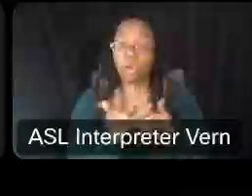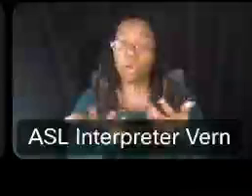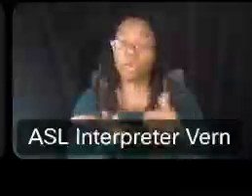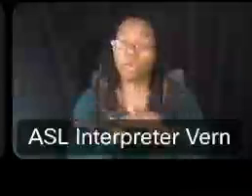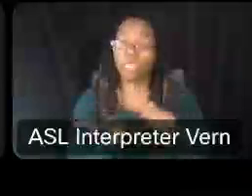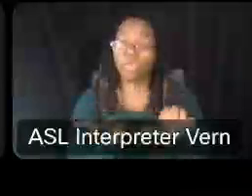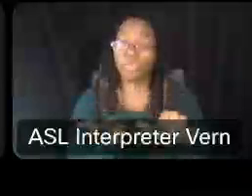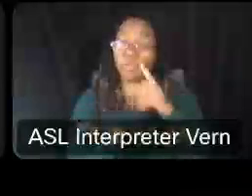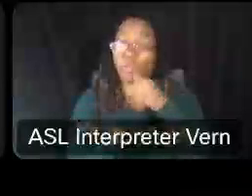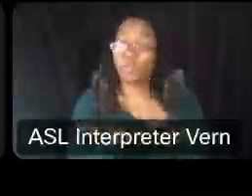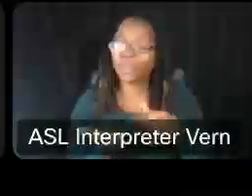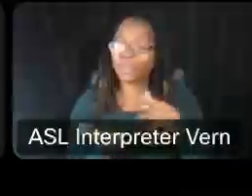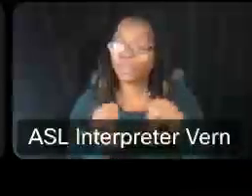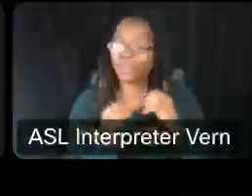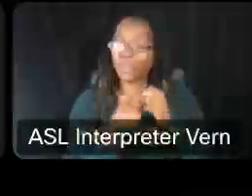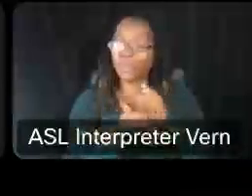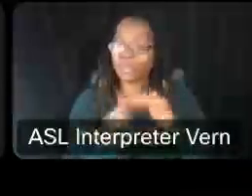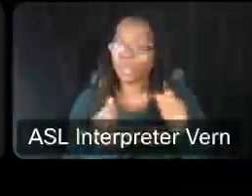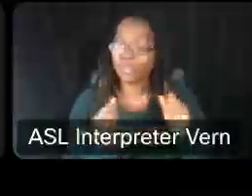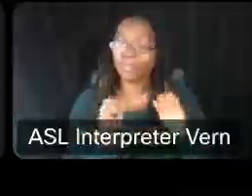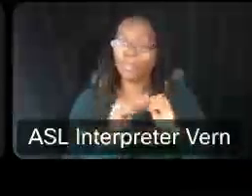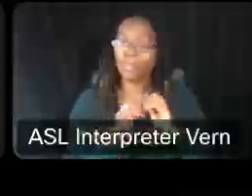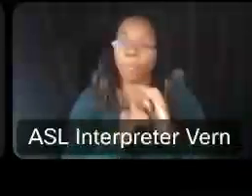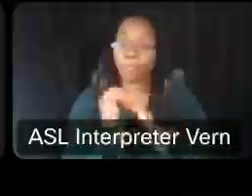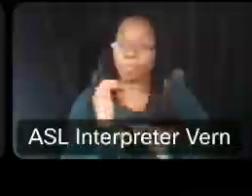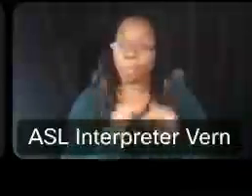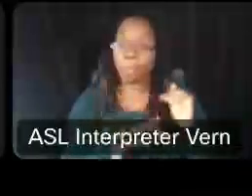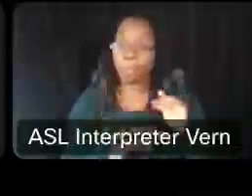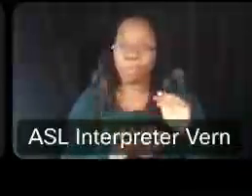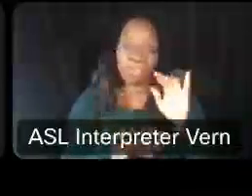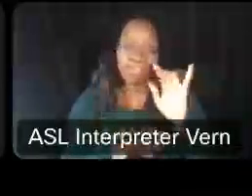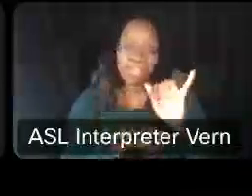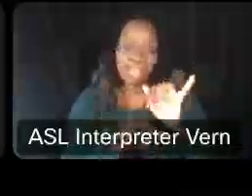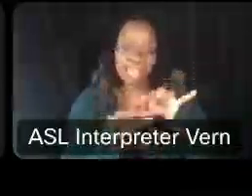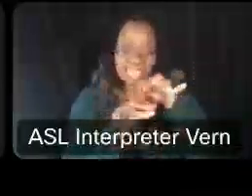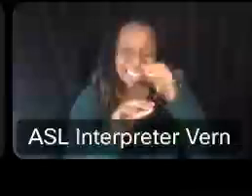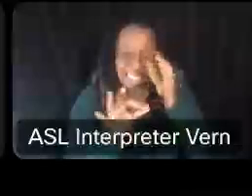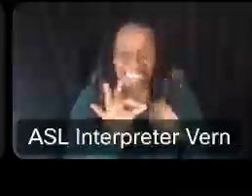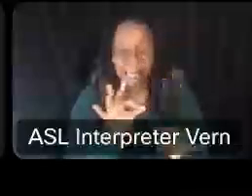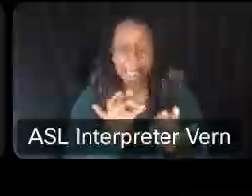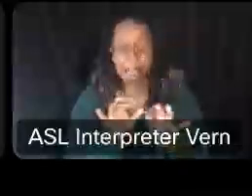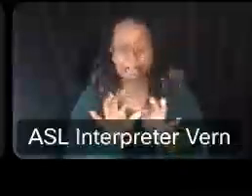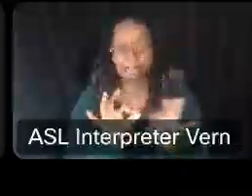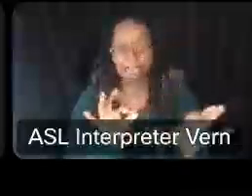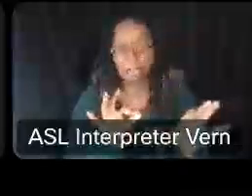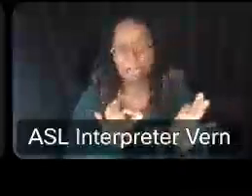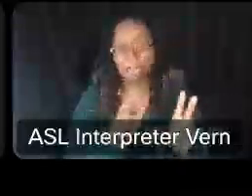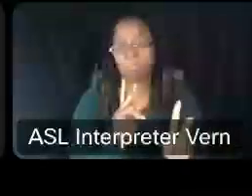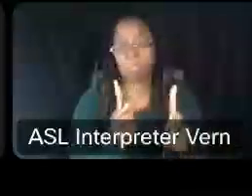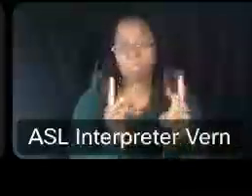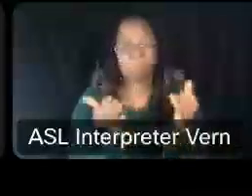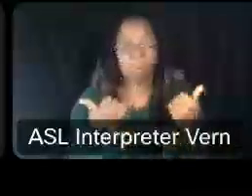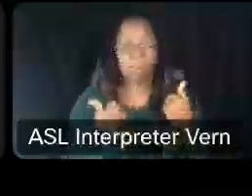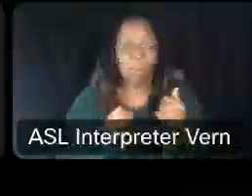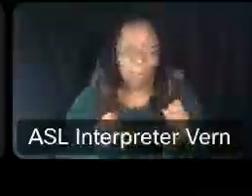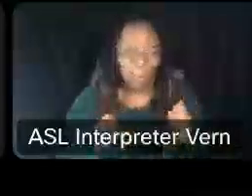safe and more comfortable? And just that simple statement gave everybody this permission to ask